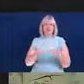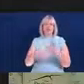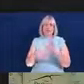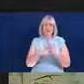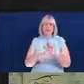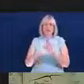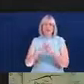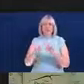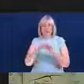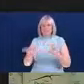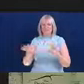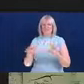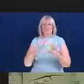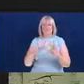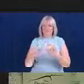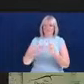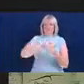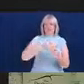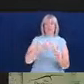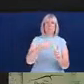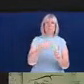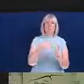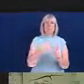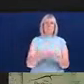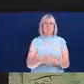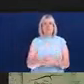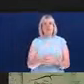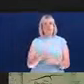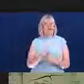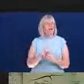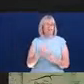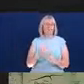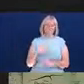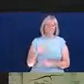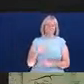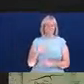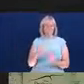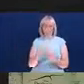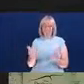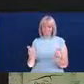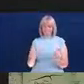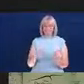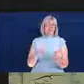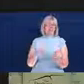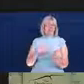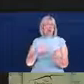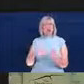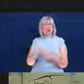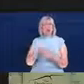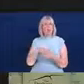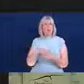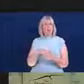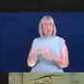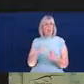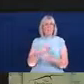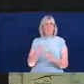that say local dyslexic has overcome dyslexia or things like that. We don't overcome these things. We